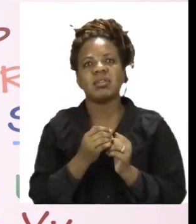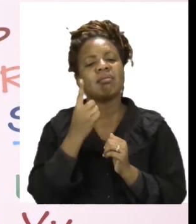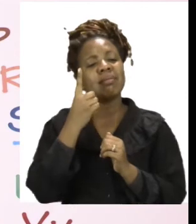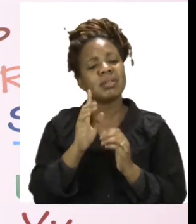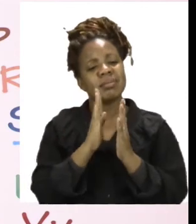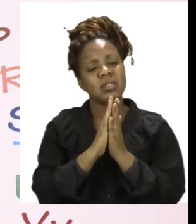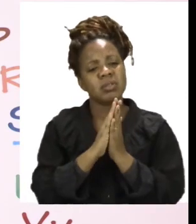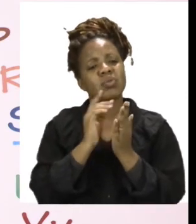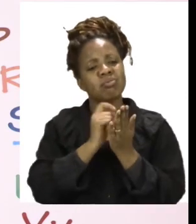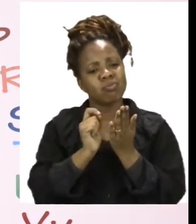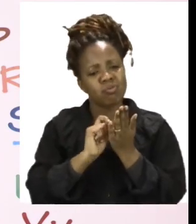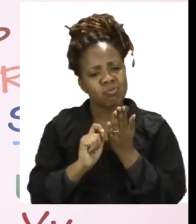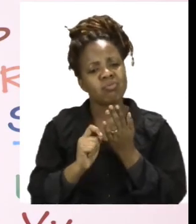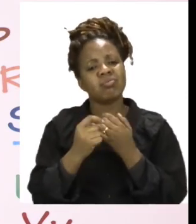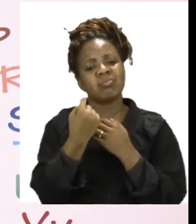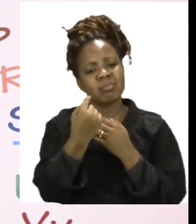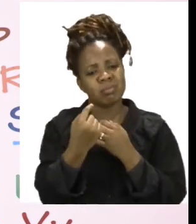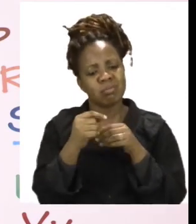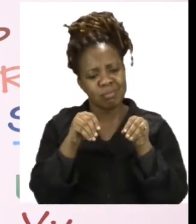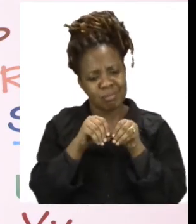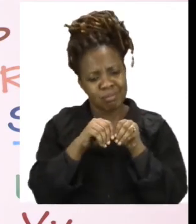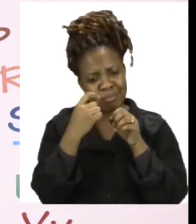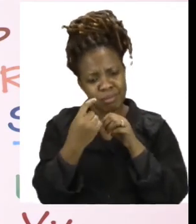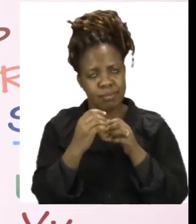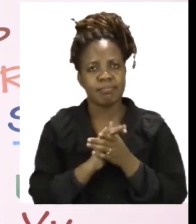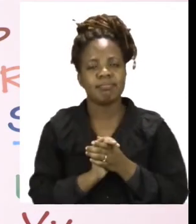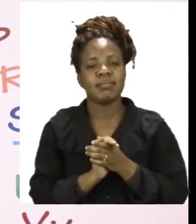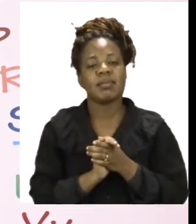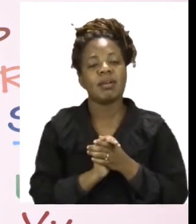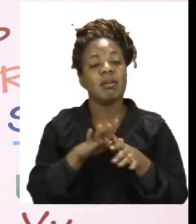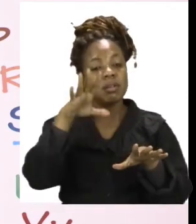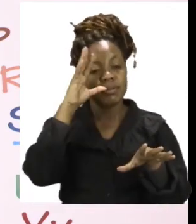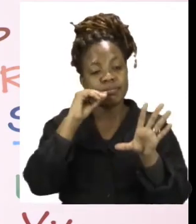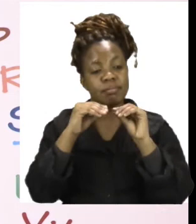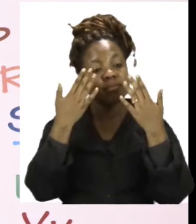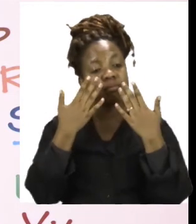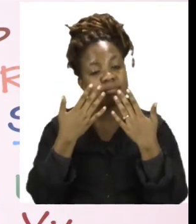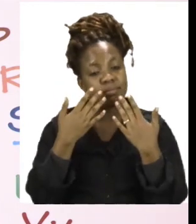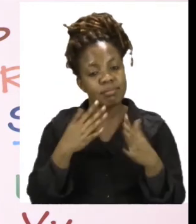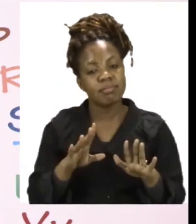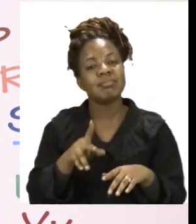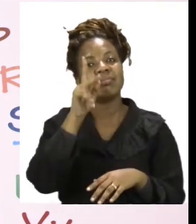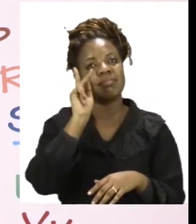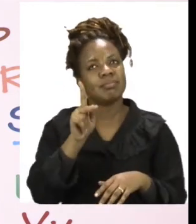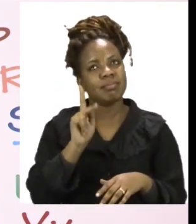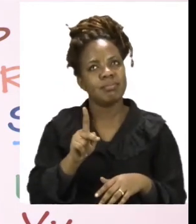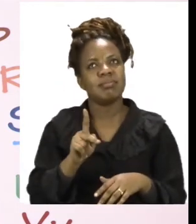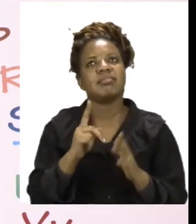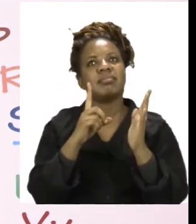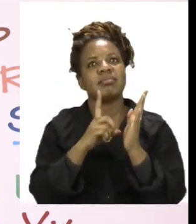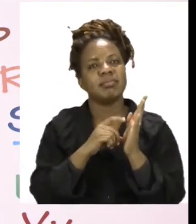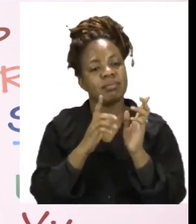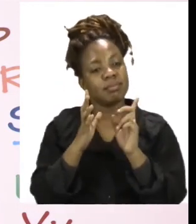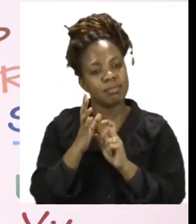by yourself. Now that we're done, we need to sanitize. Remember, we sanitize to